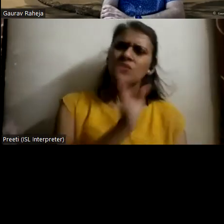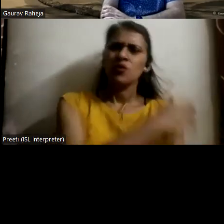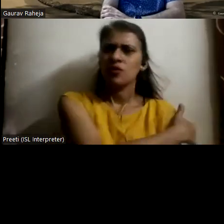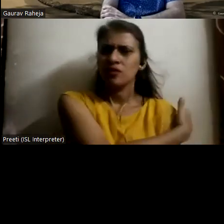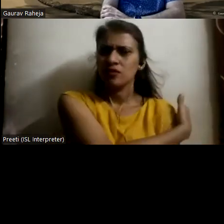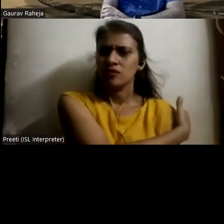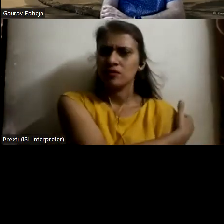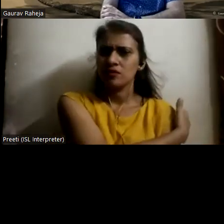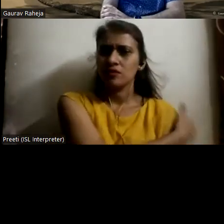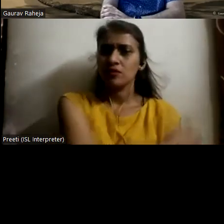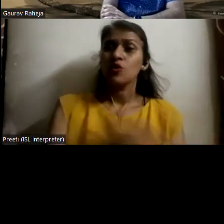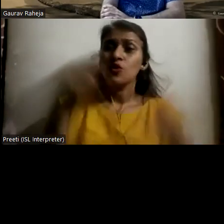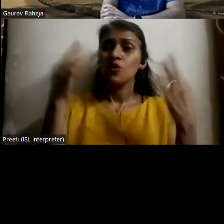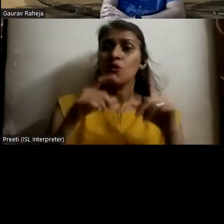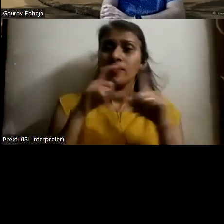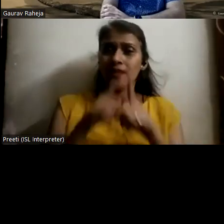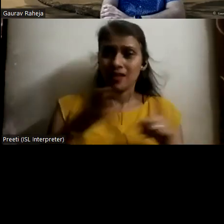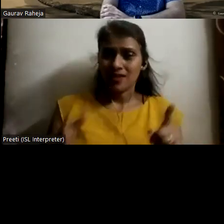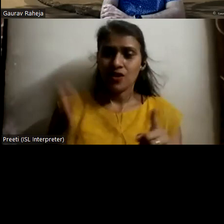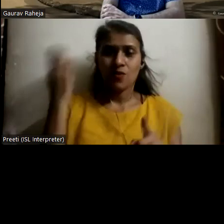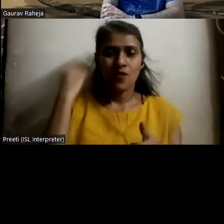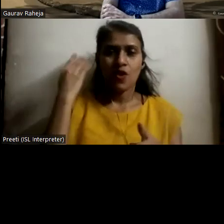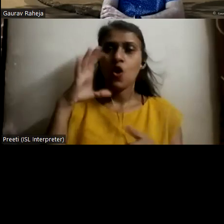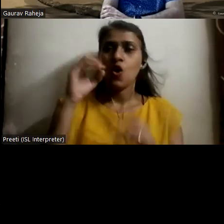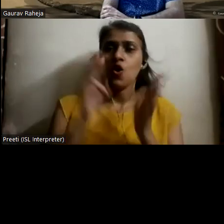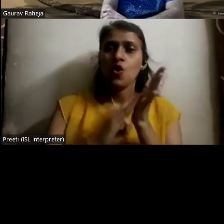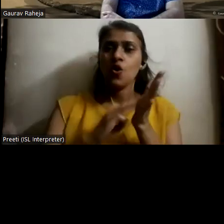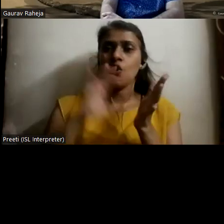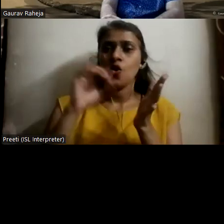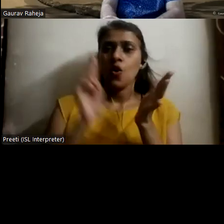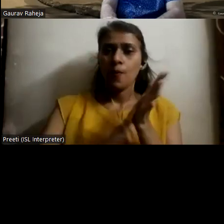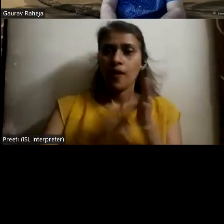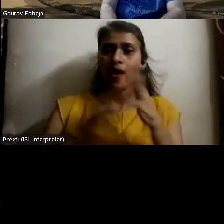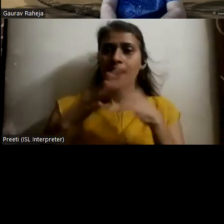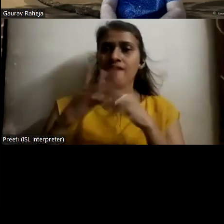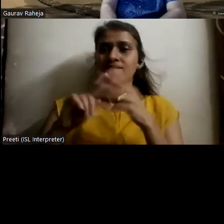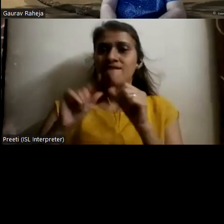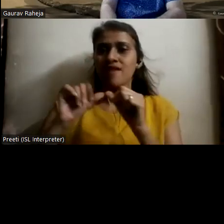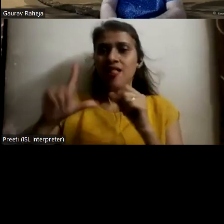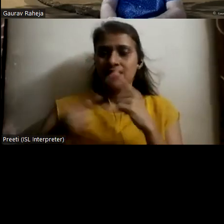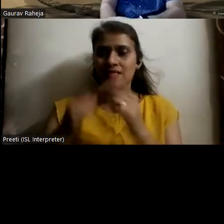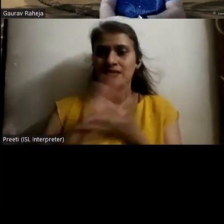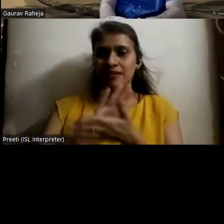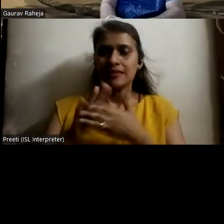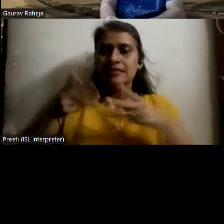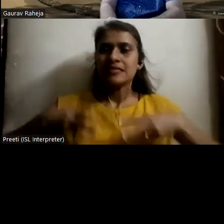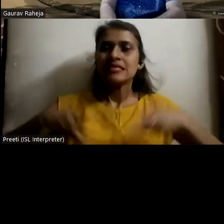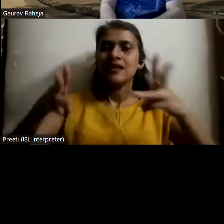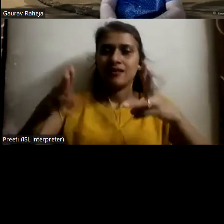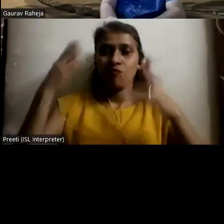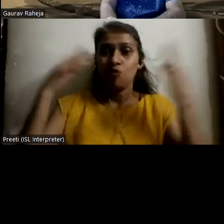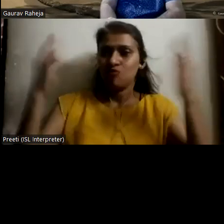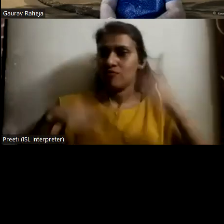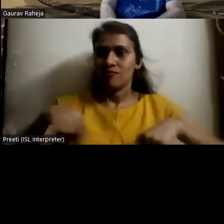was an attempt during Commonwealth Games to make few streets with new design systems, which was called as the